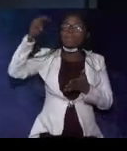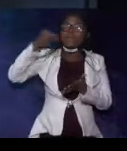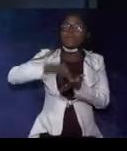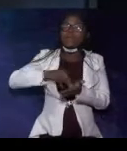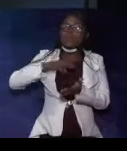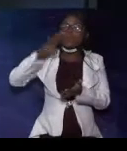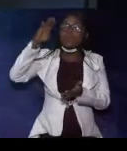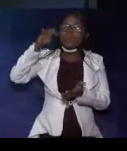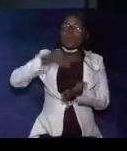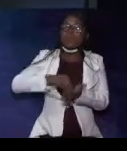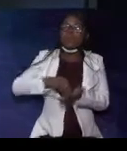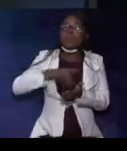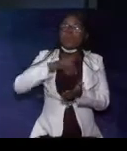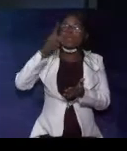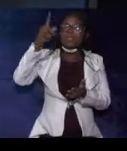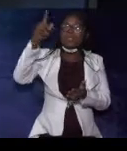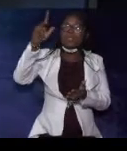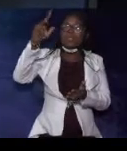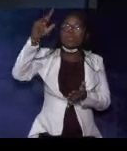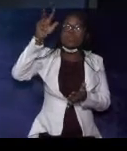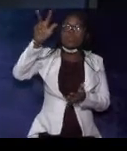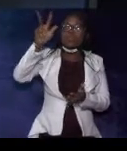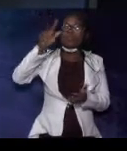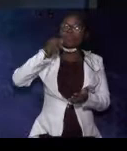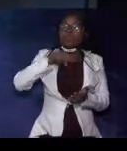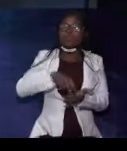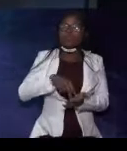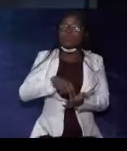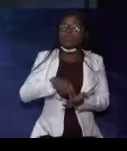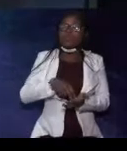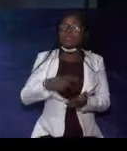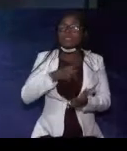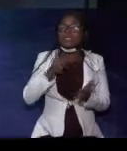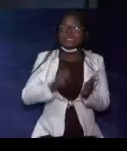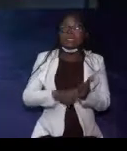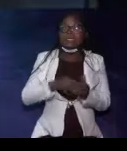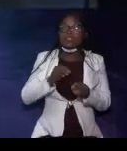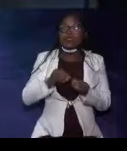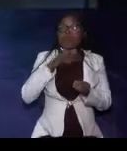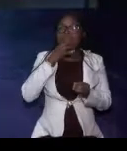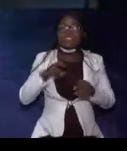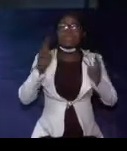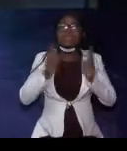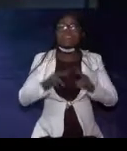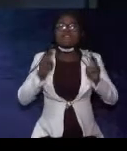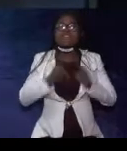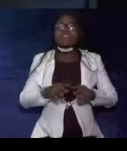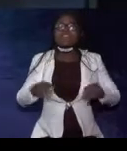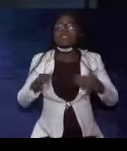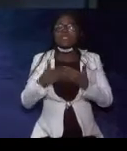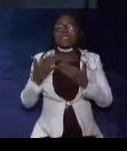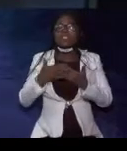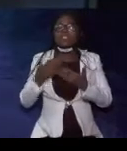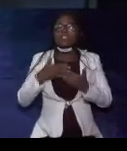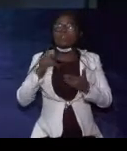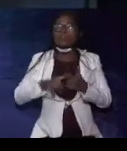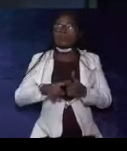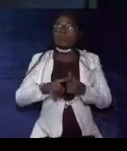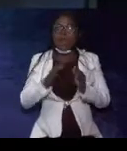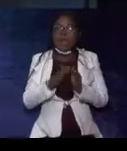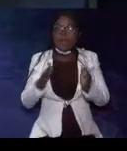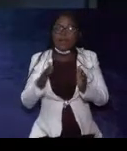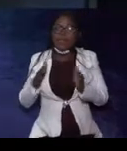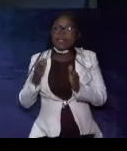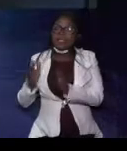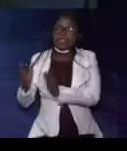have millions, then we have billions, and then you have trillions. And this number is very, very easy to read now. Why?